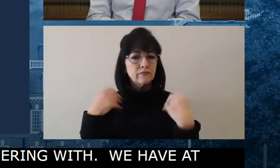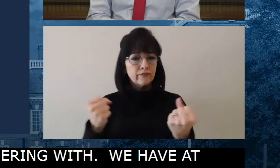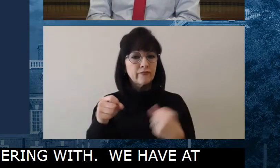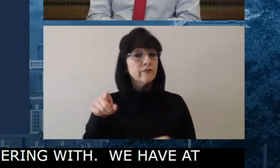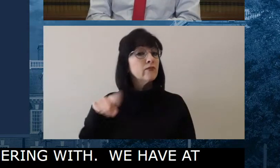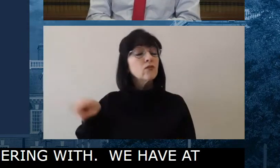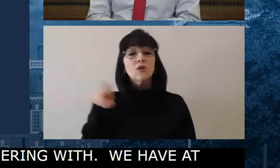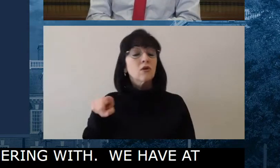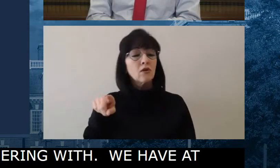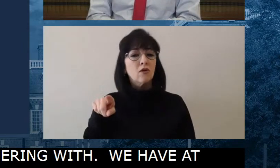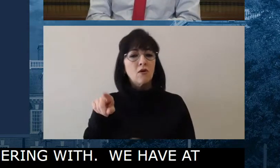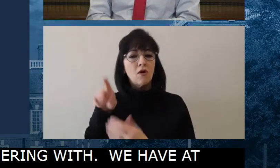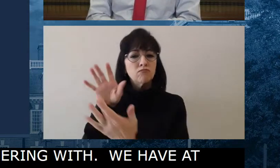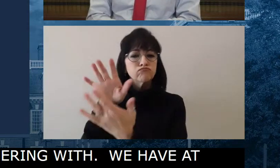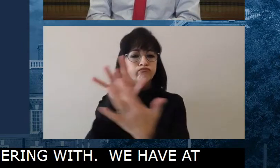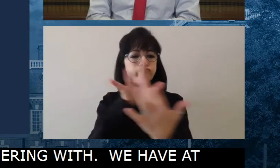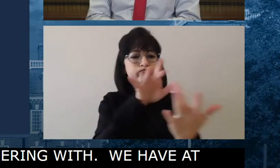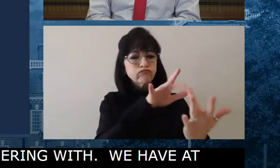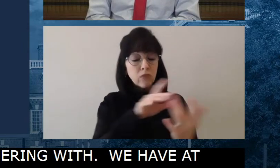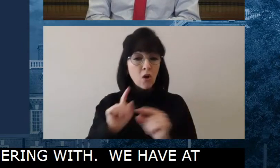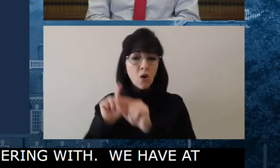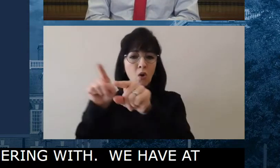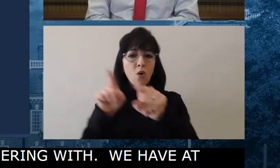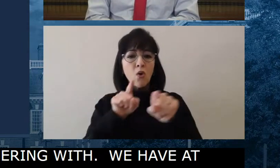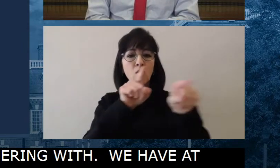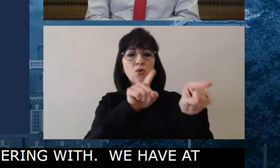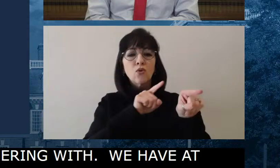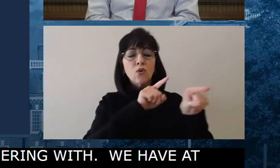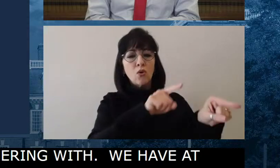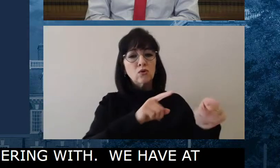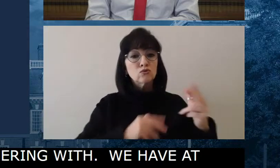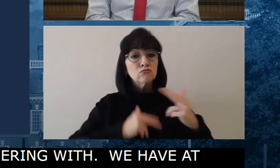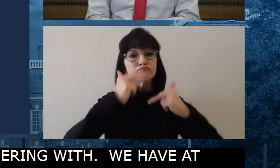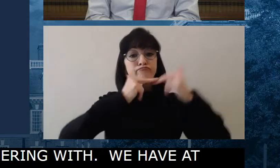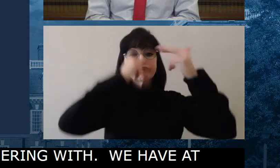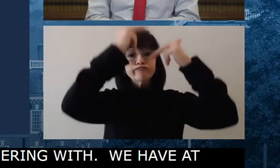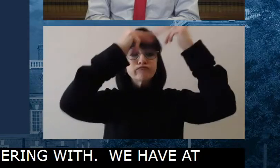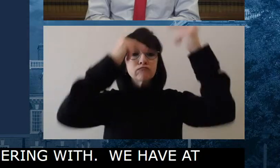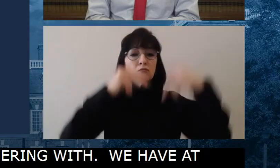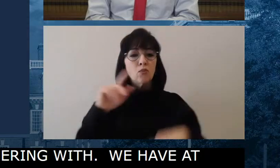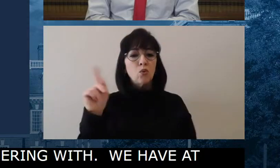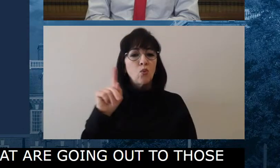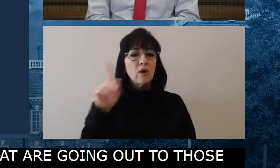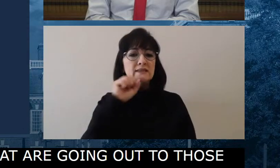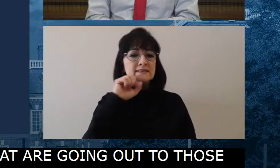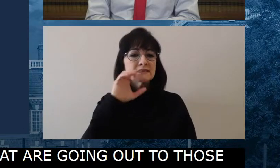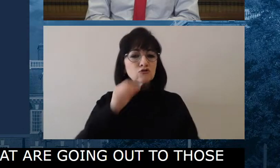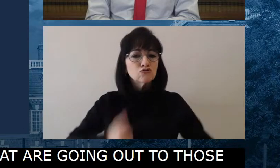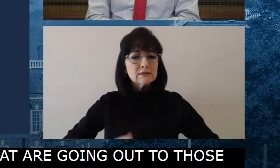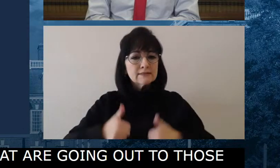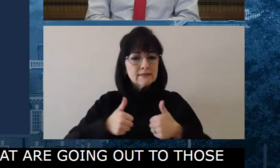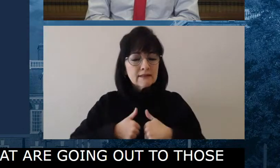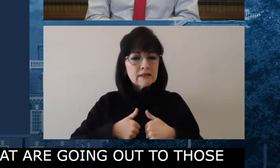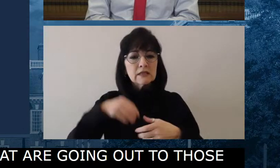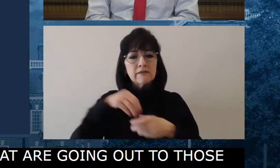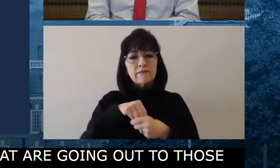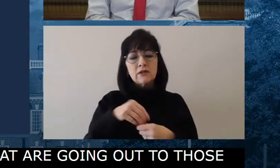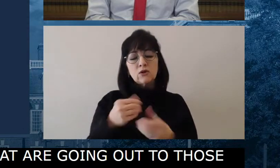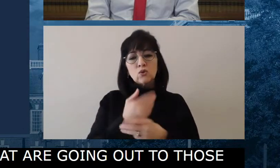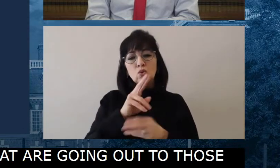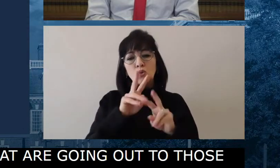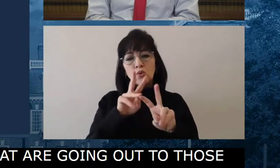are most difficult, most vulnerable in high-rise communities and remote communities in Newcastle County, the city of